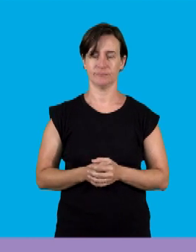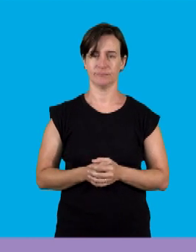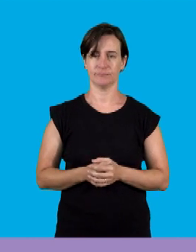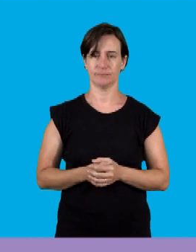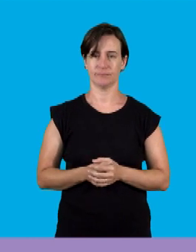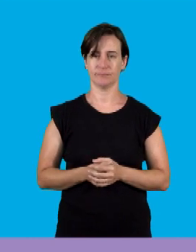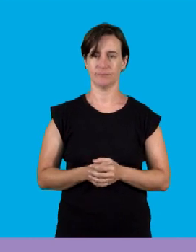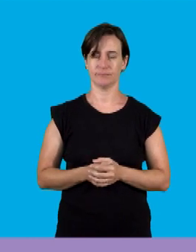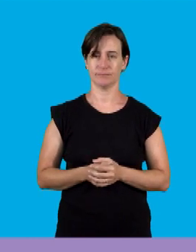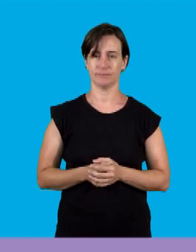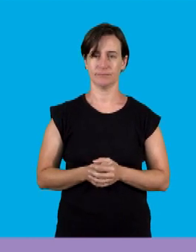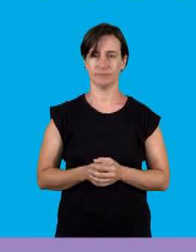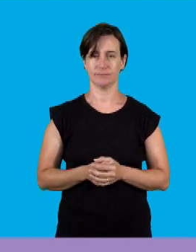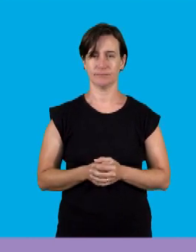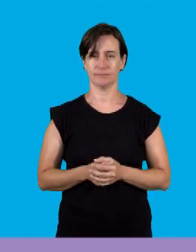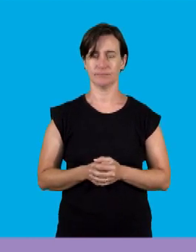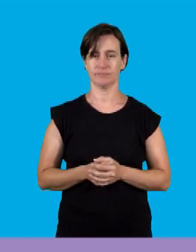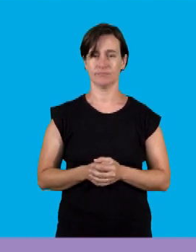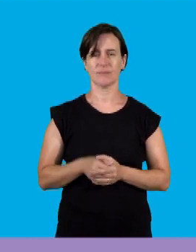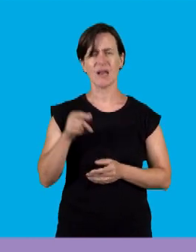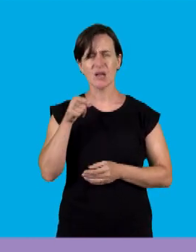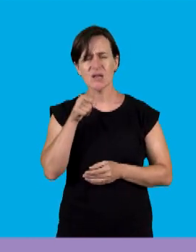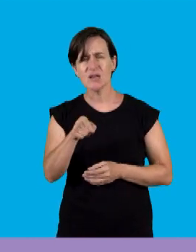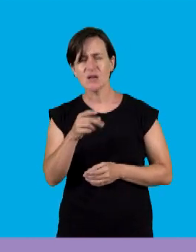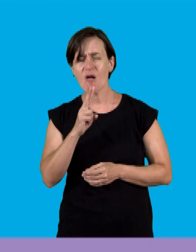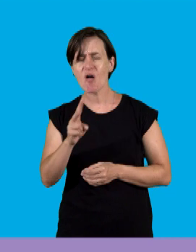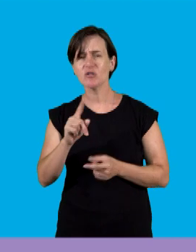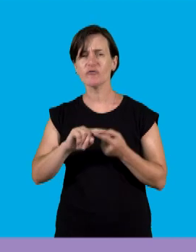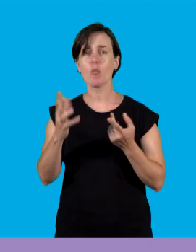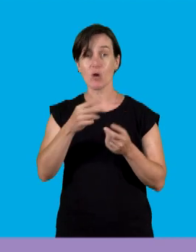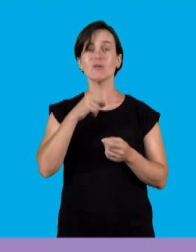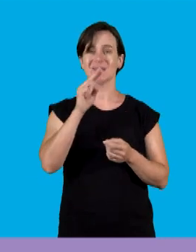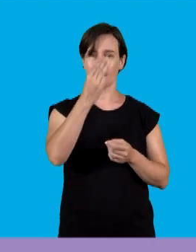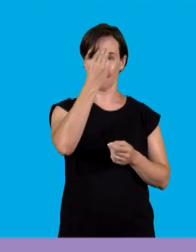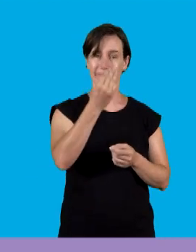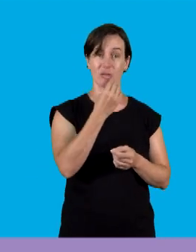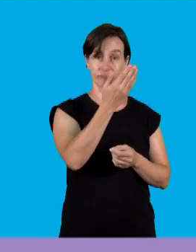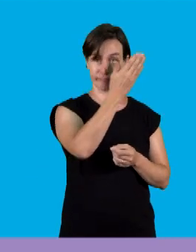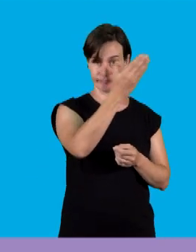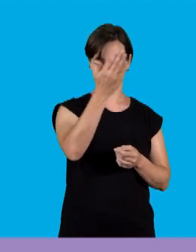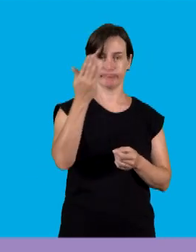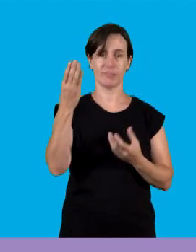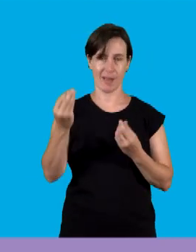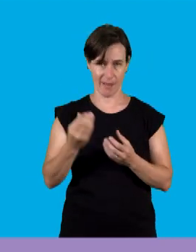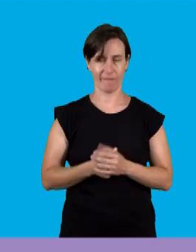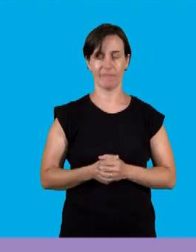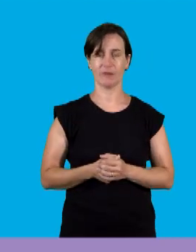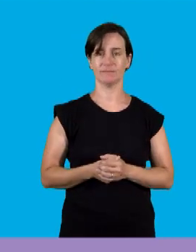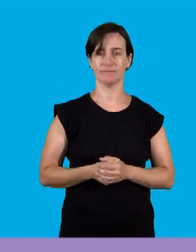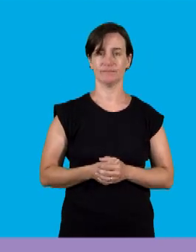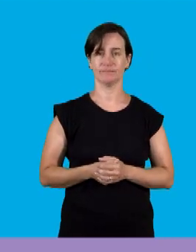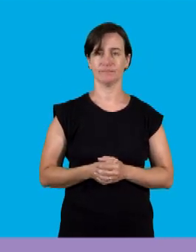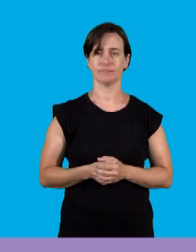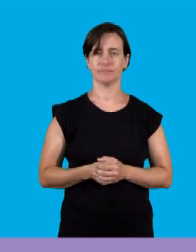and 11. And remember, those come from our figure there above, or our figures there